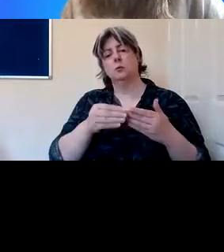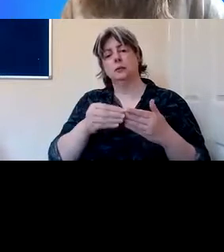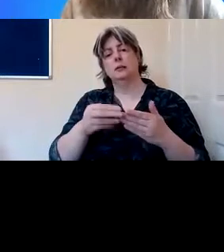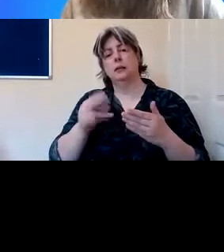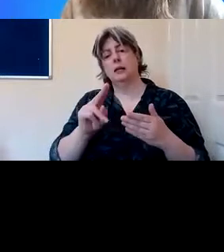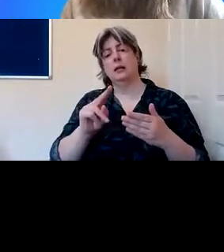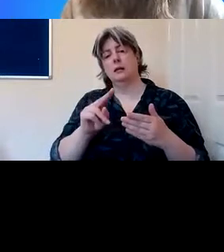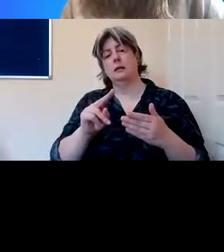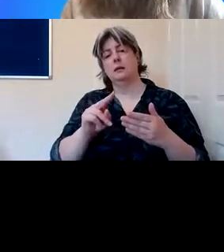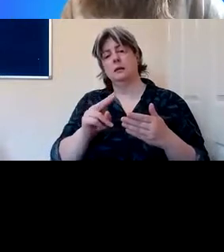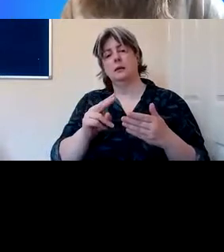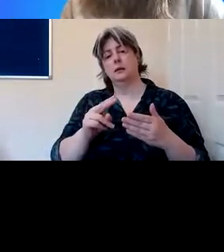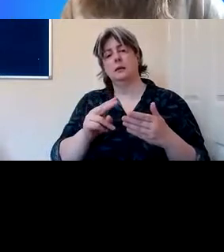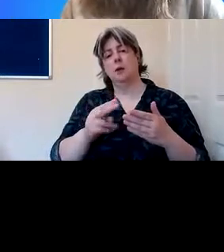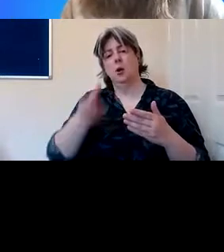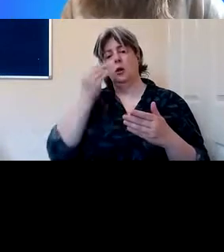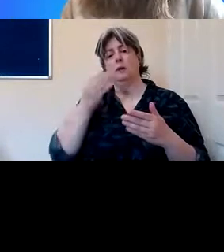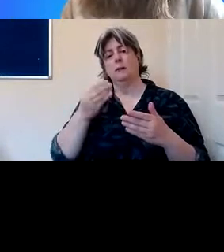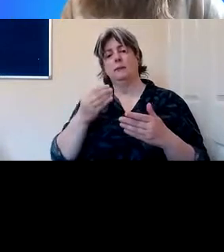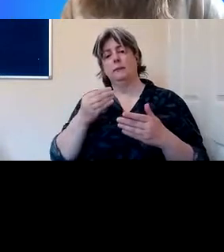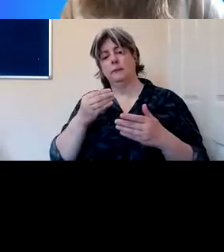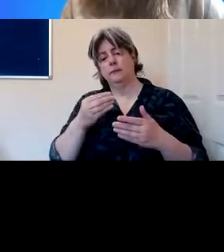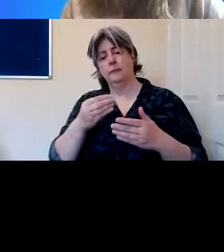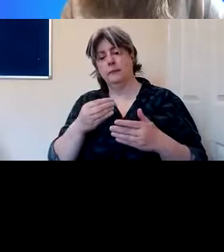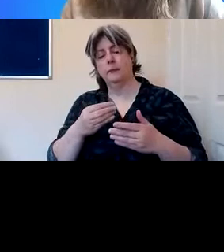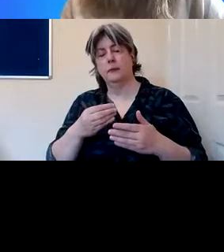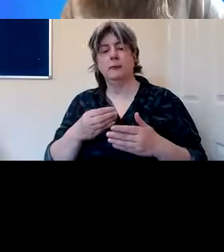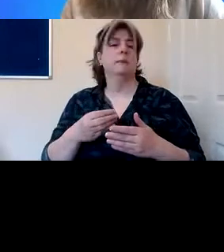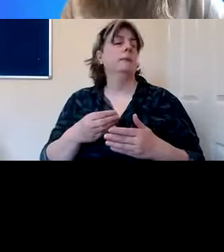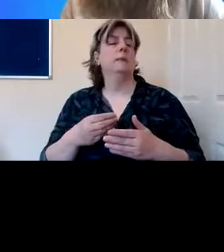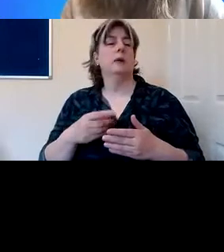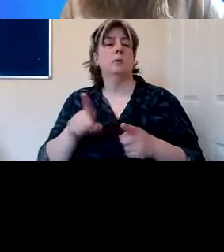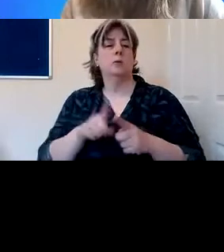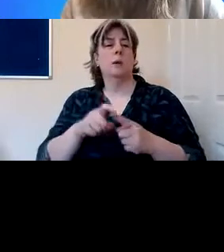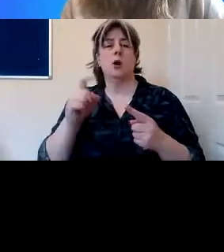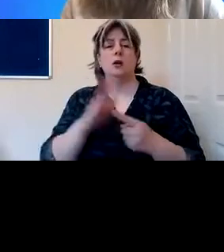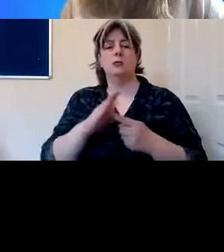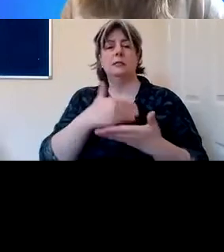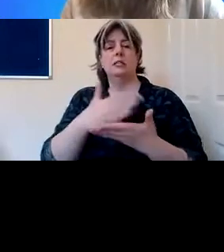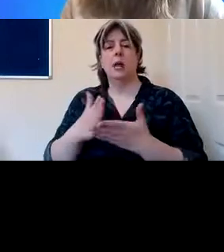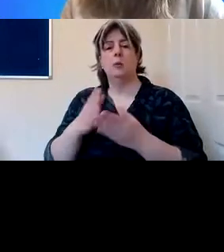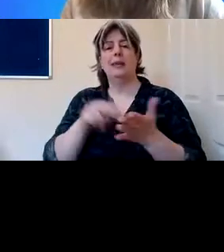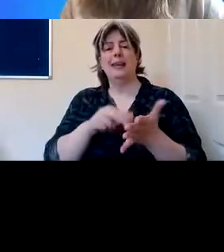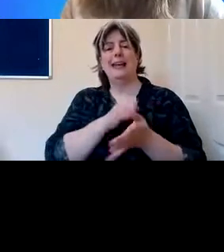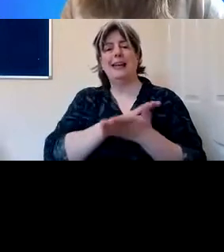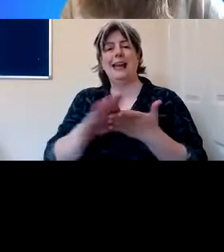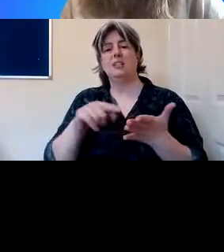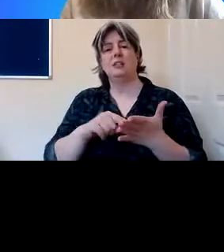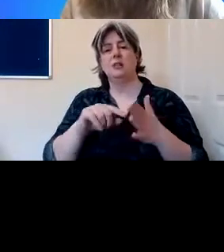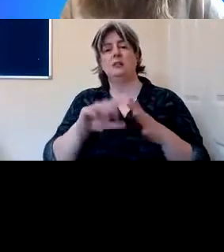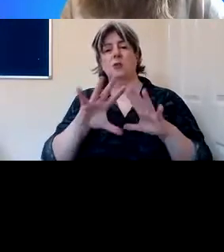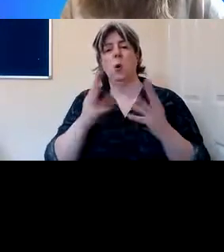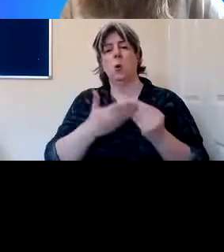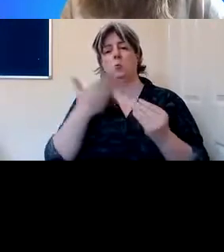We also share the priority with yourself, the NAHT, further, but the need for a whole school approach to mental health, ensuring that